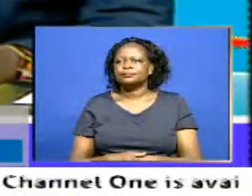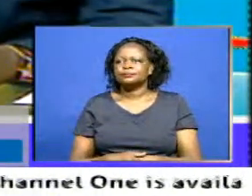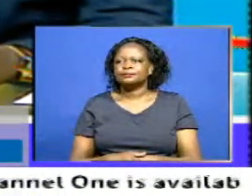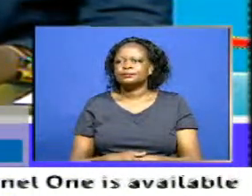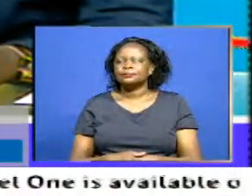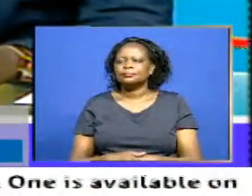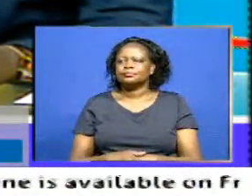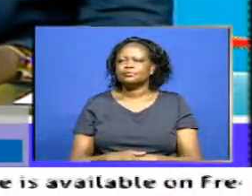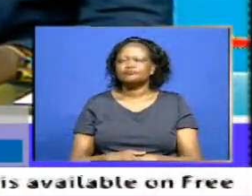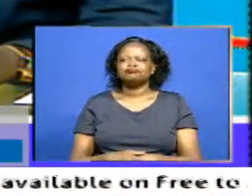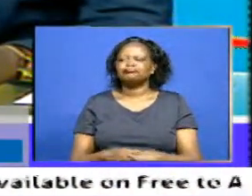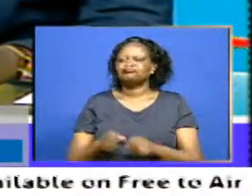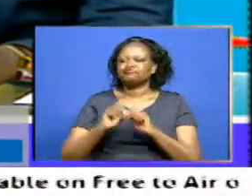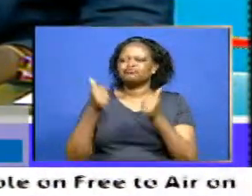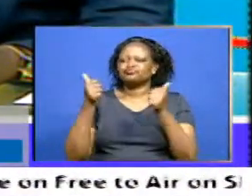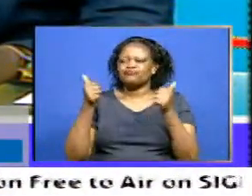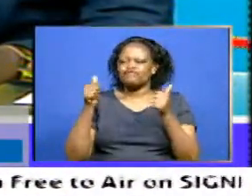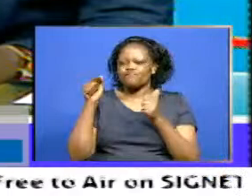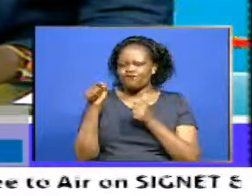Well, that's